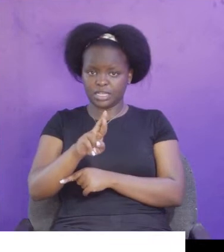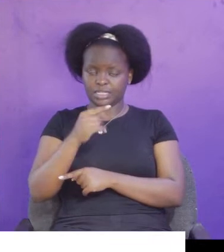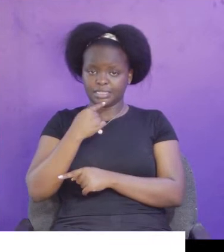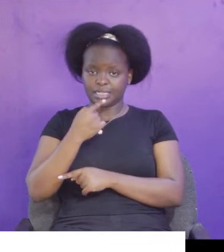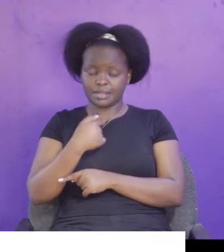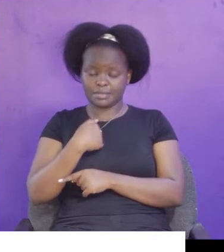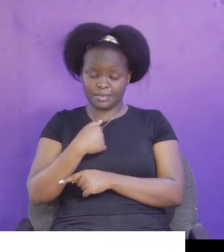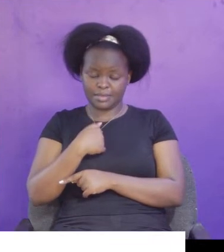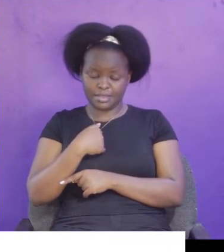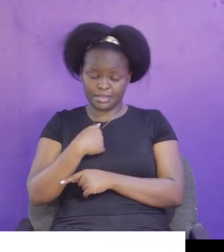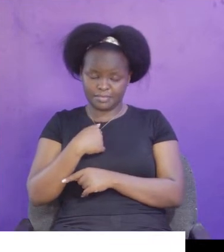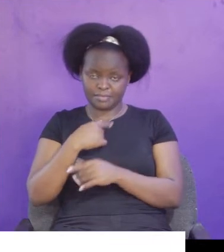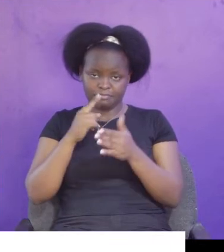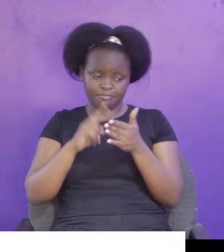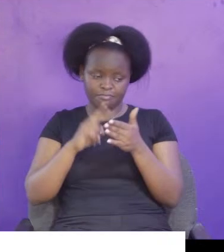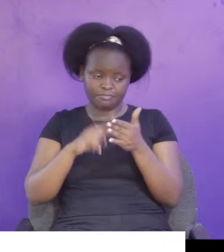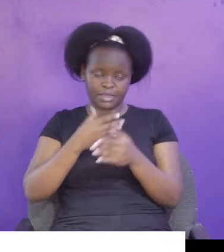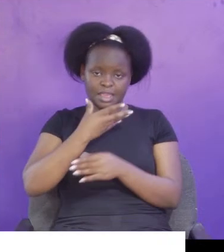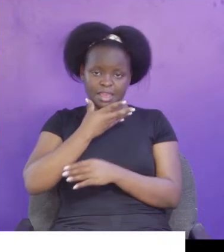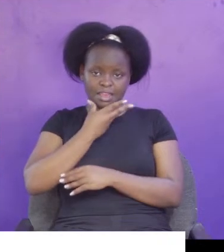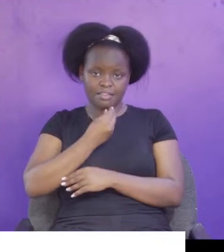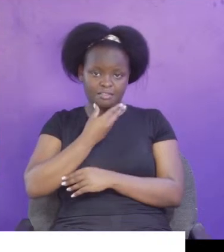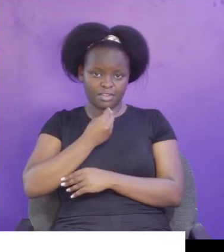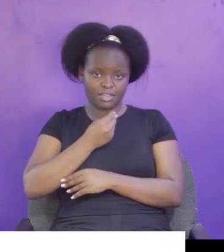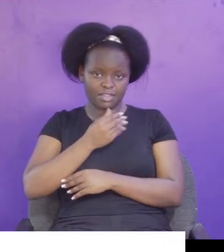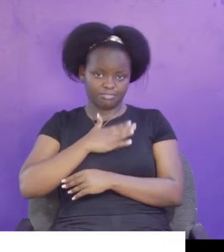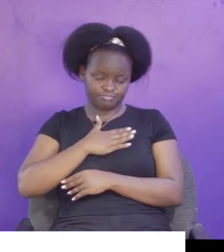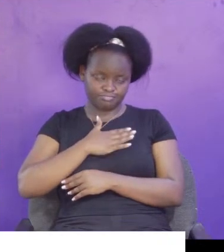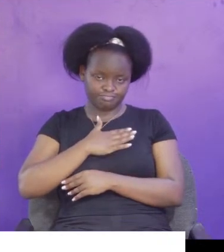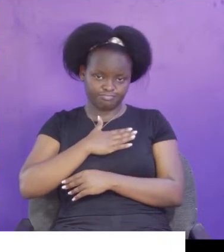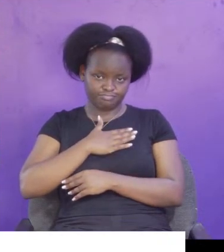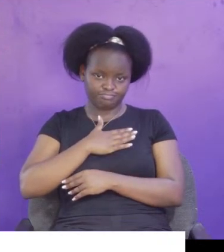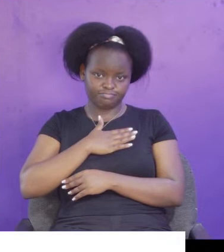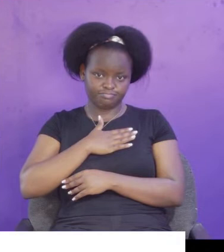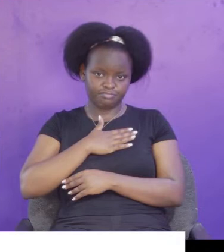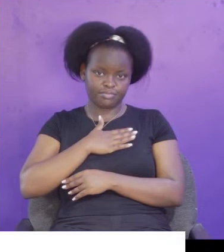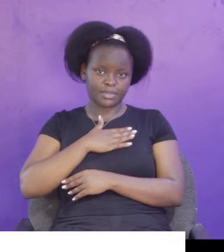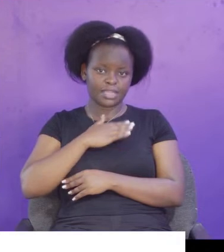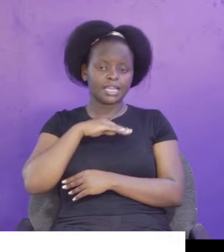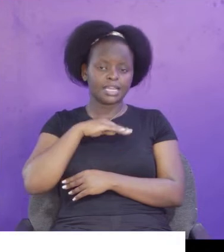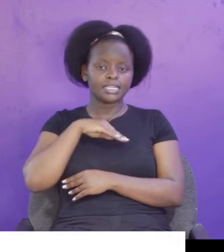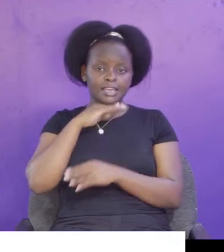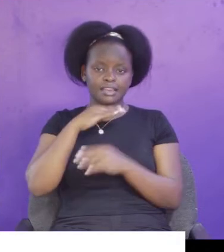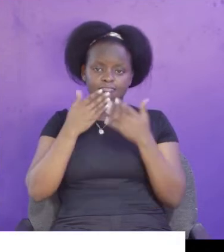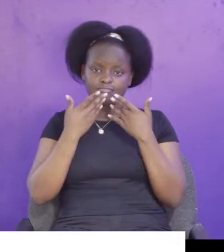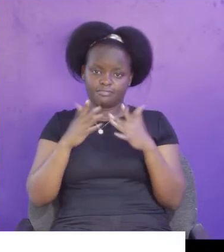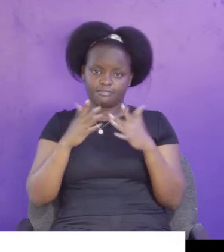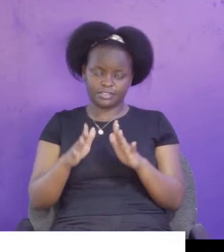that our father was no longer with us.